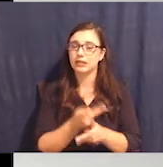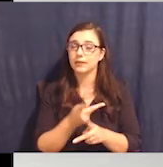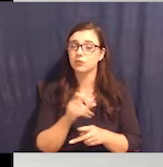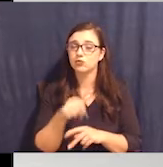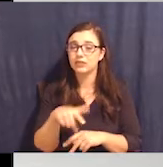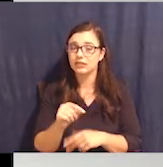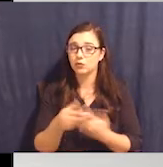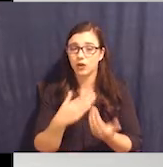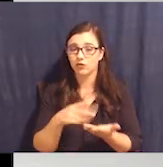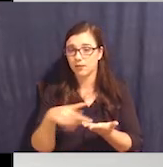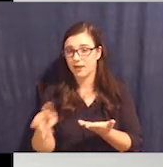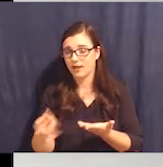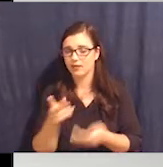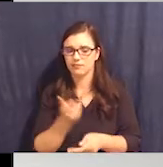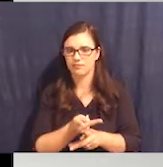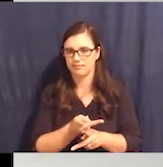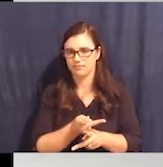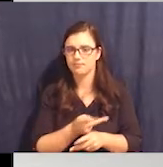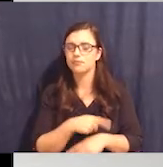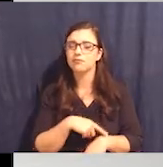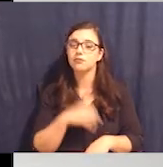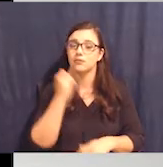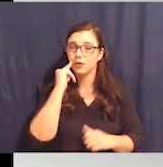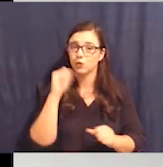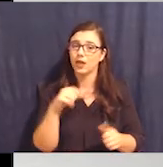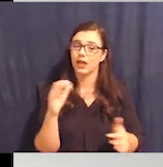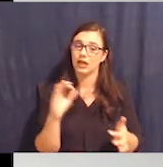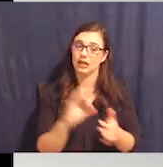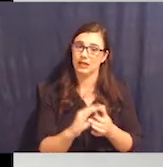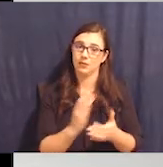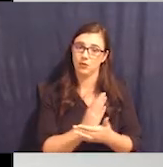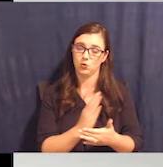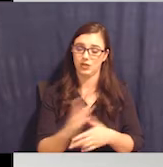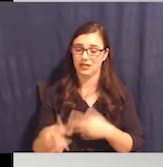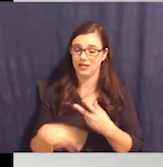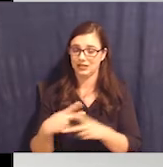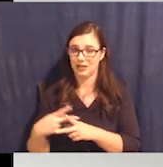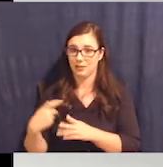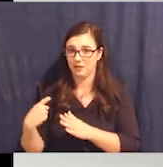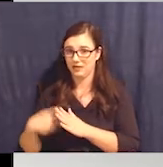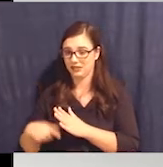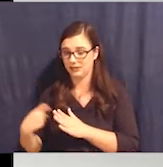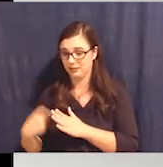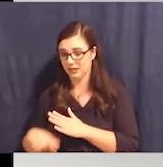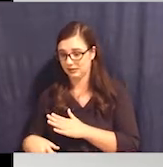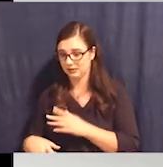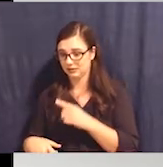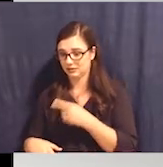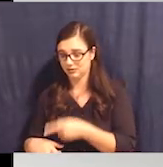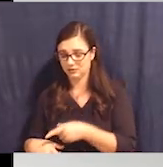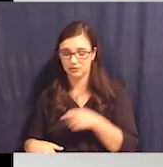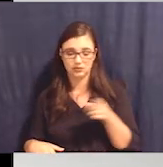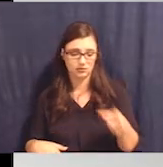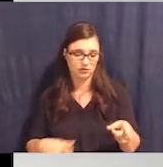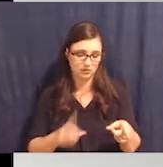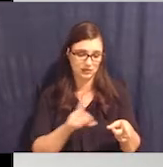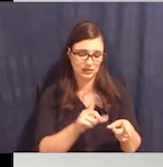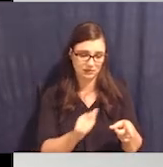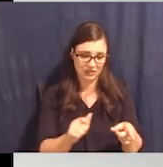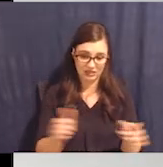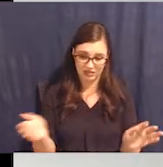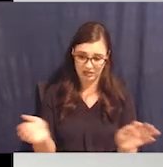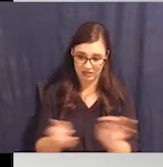for, but you can, as long as you can make a link between the type of expense